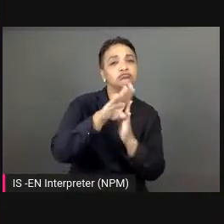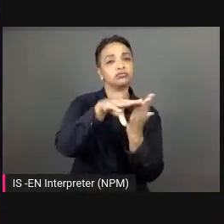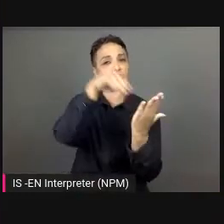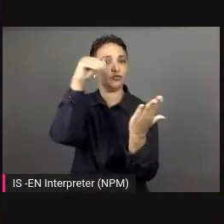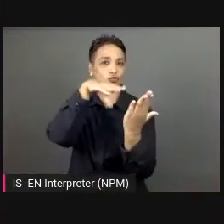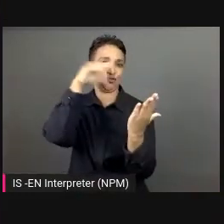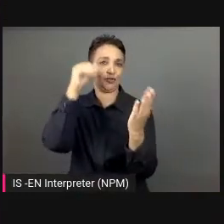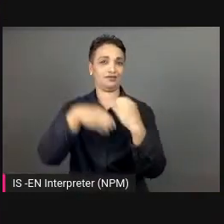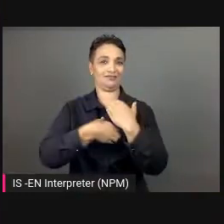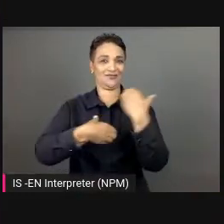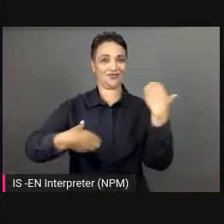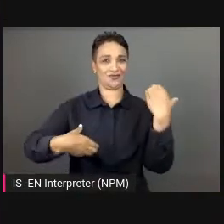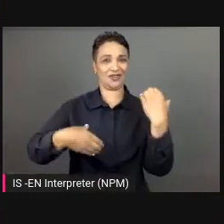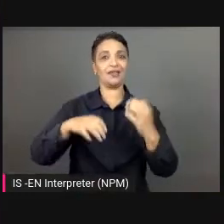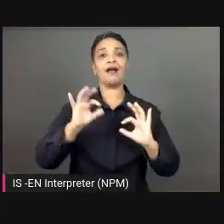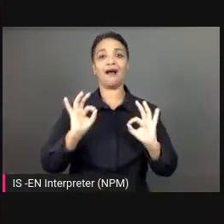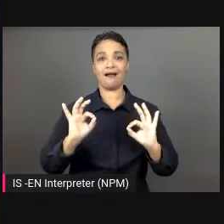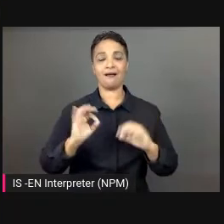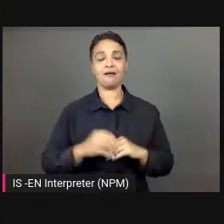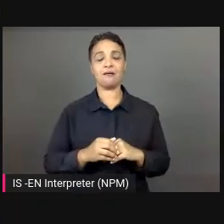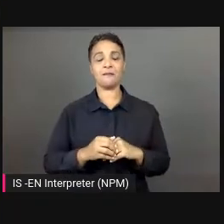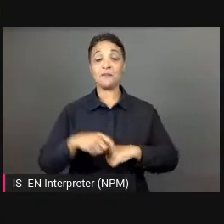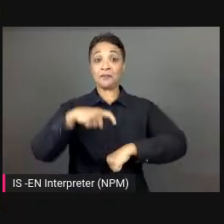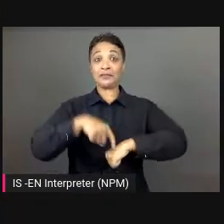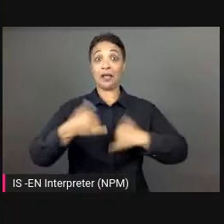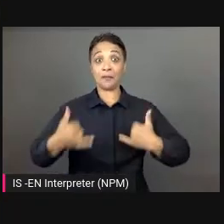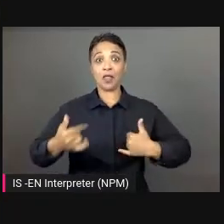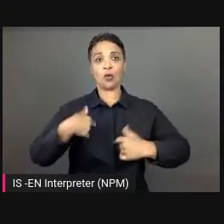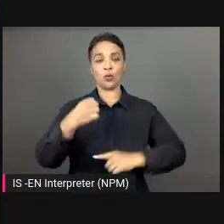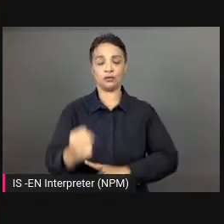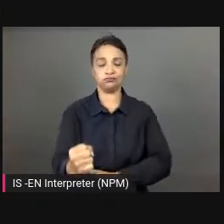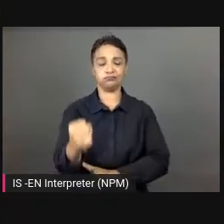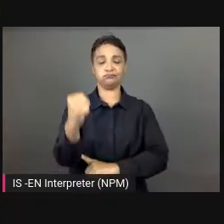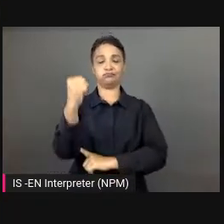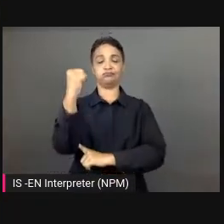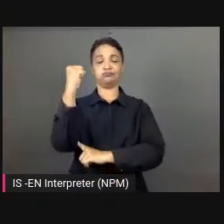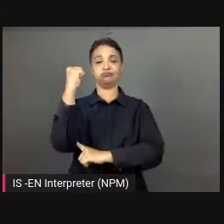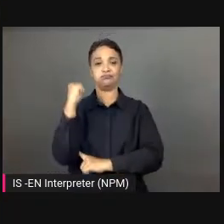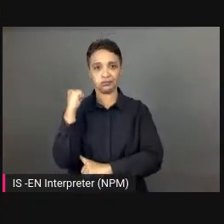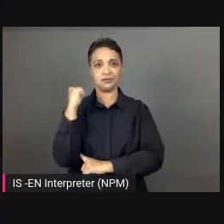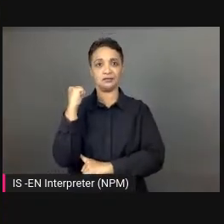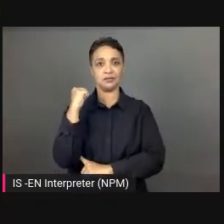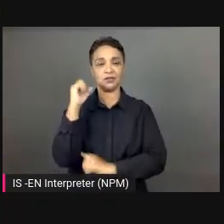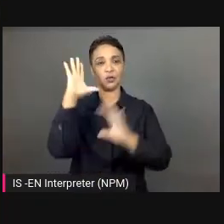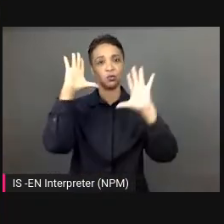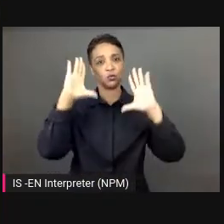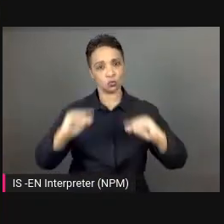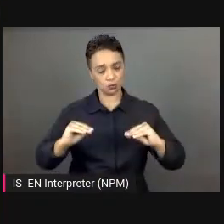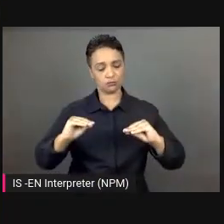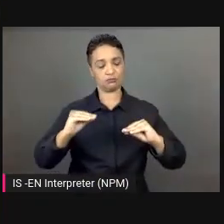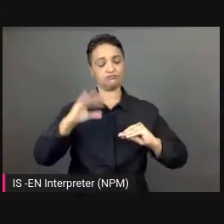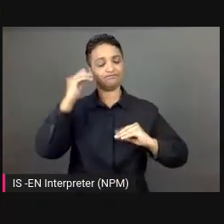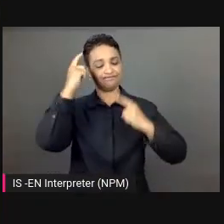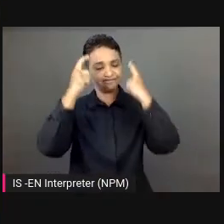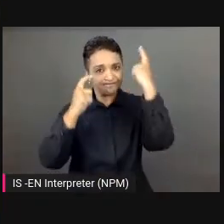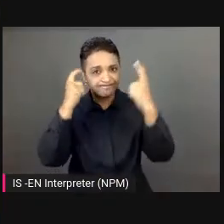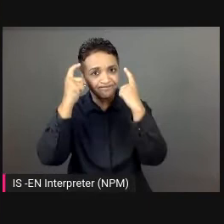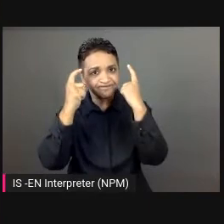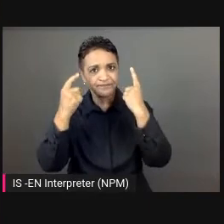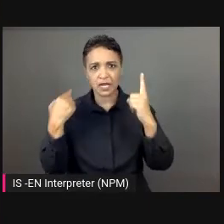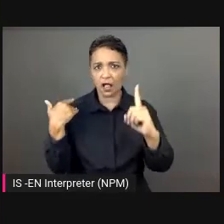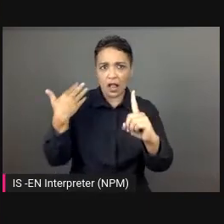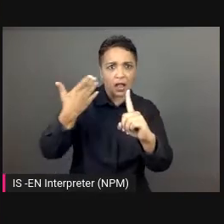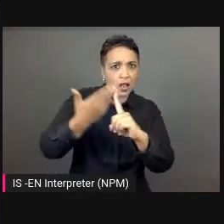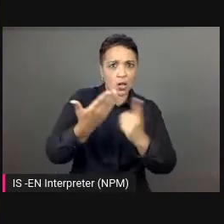And I want us to take a moment to pause and reflect on the work that we do and what brings us here today. What brings us to this work